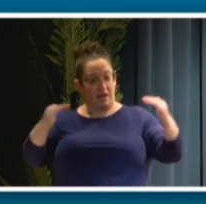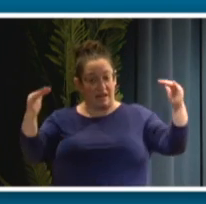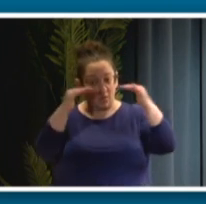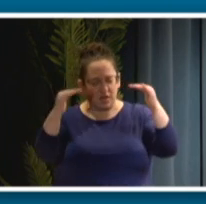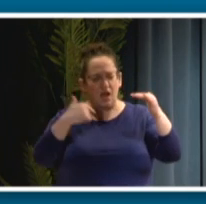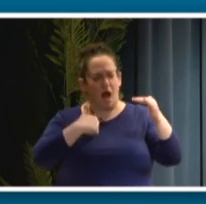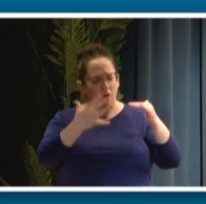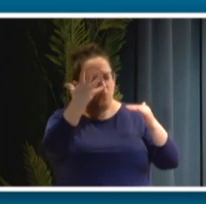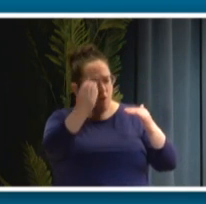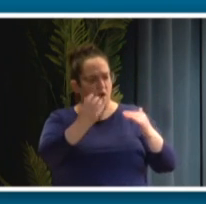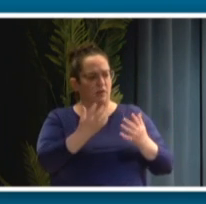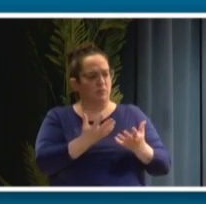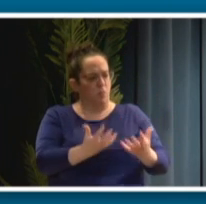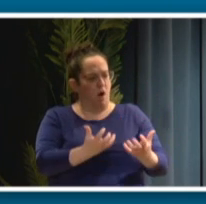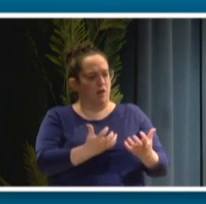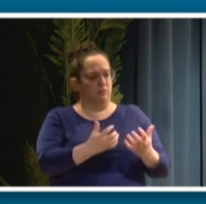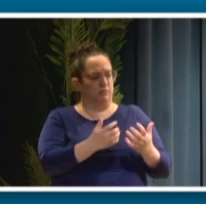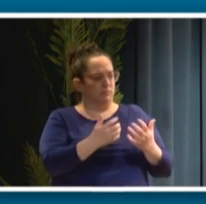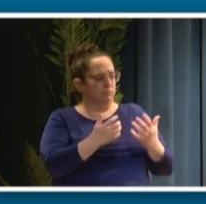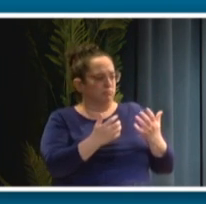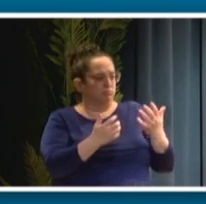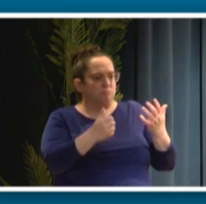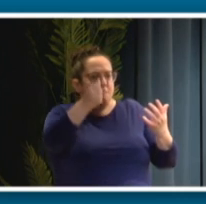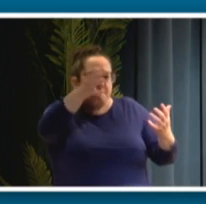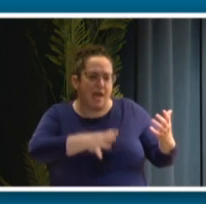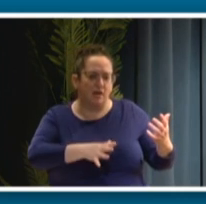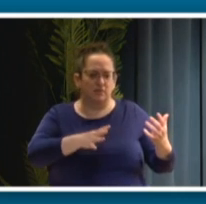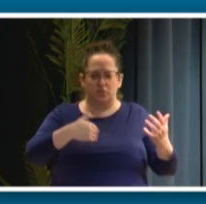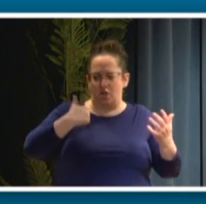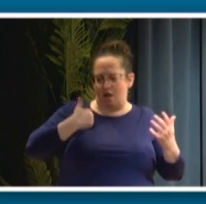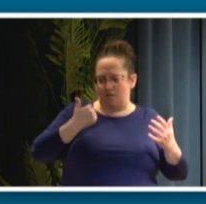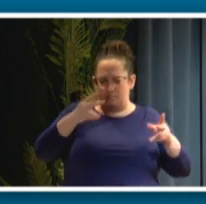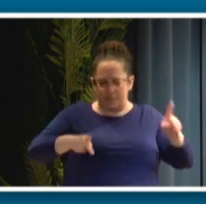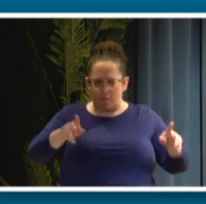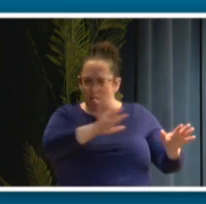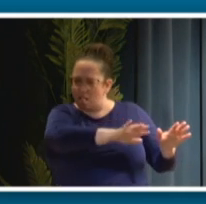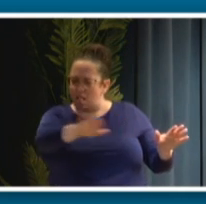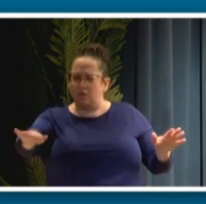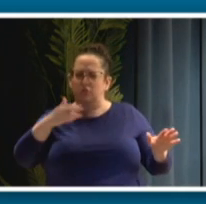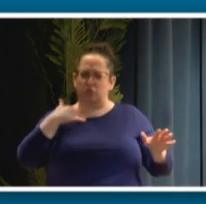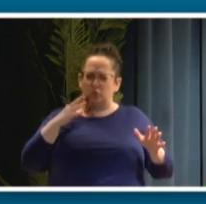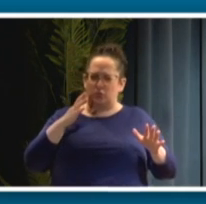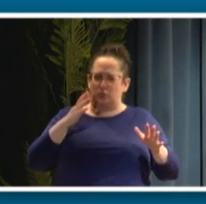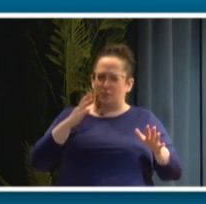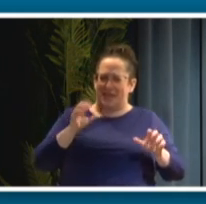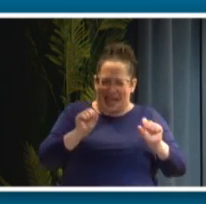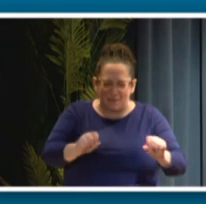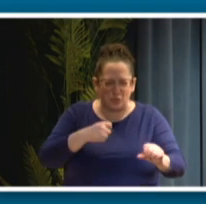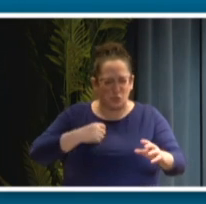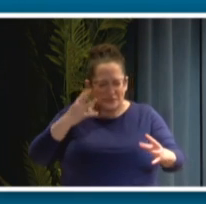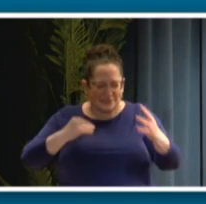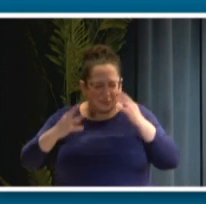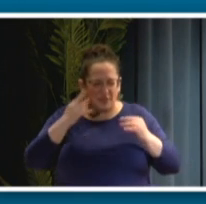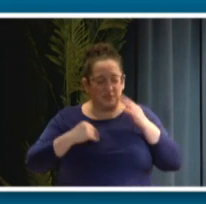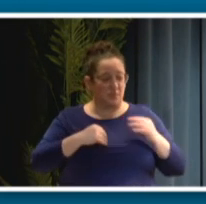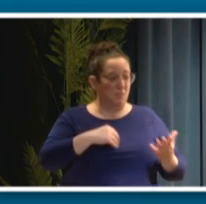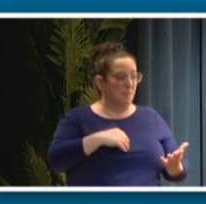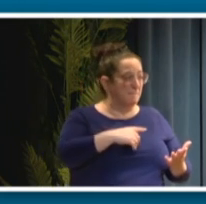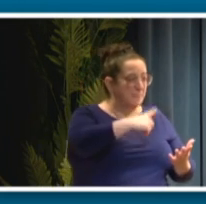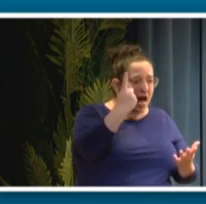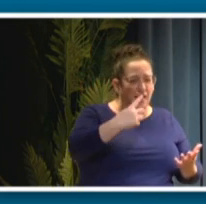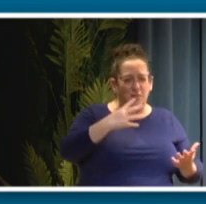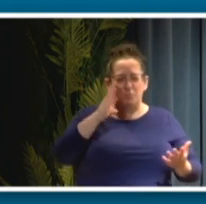voice and to be seen as a human being, and for my young people who come from my environment, black folks, brown folks, to be seen as, of